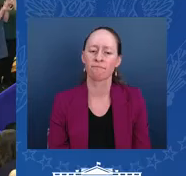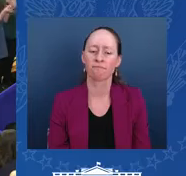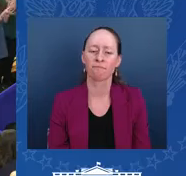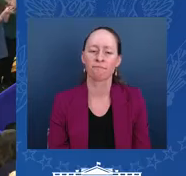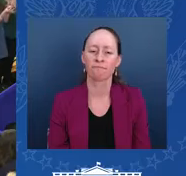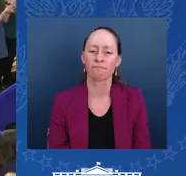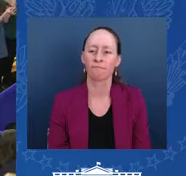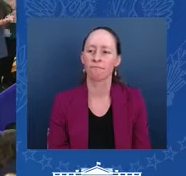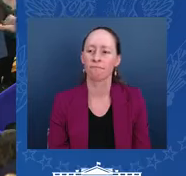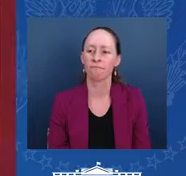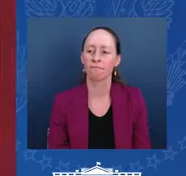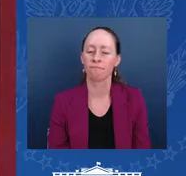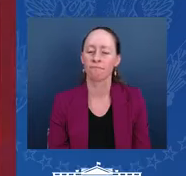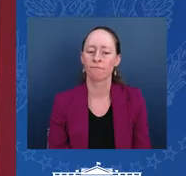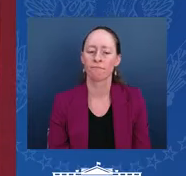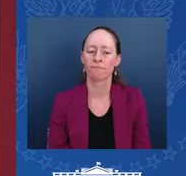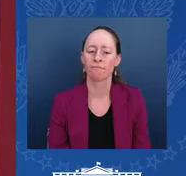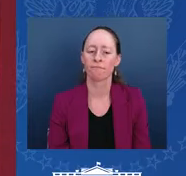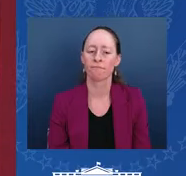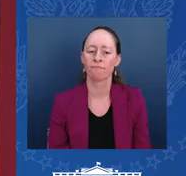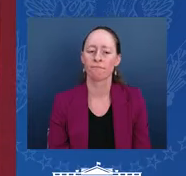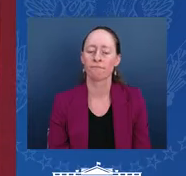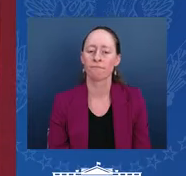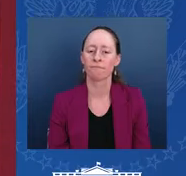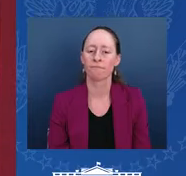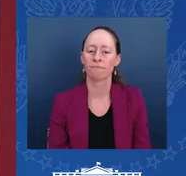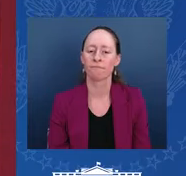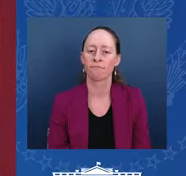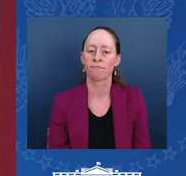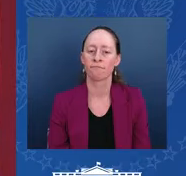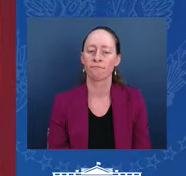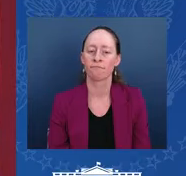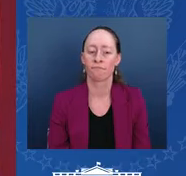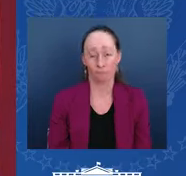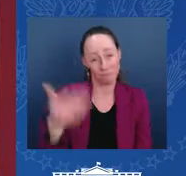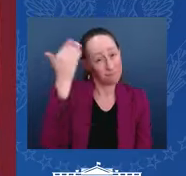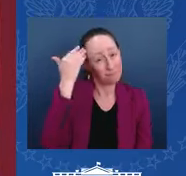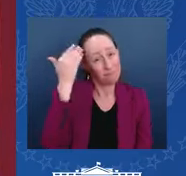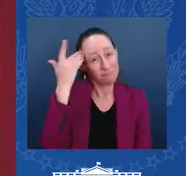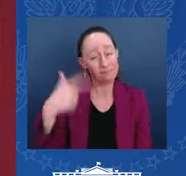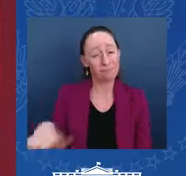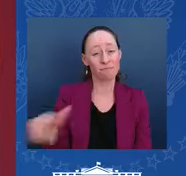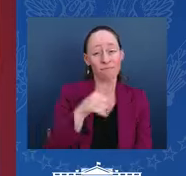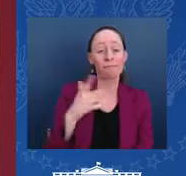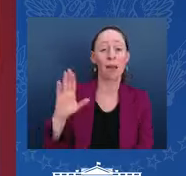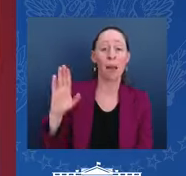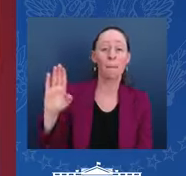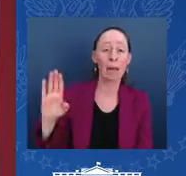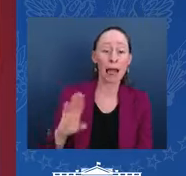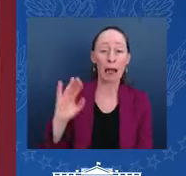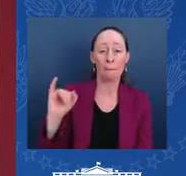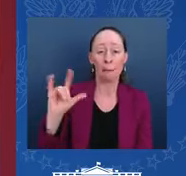you know what the average tax rate is for a billionaire in America? There are 1,000 billionaires since COVID.